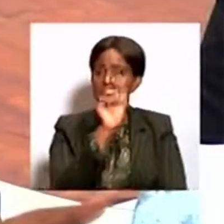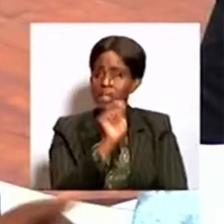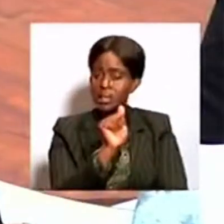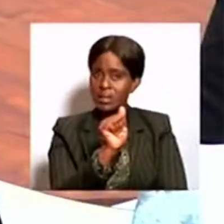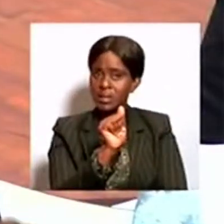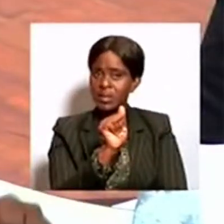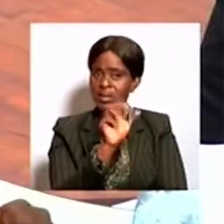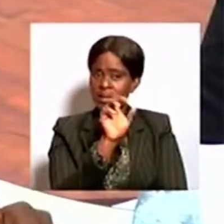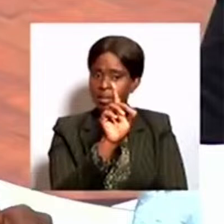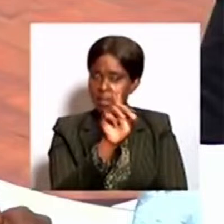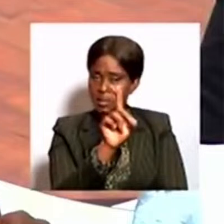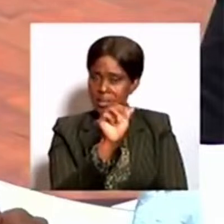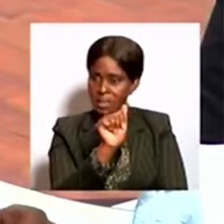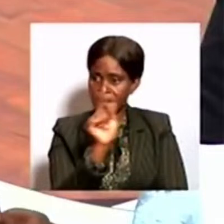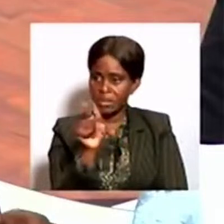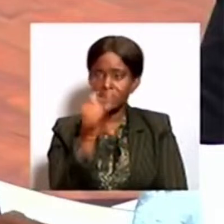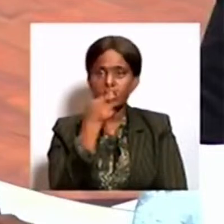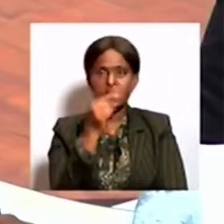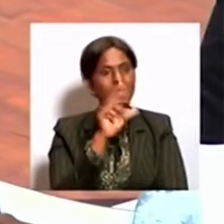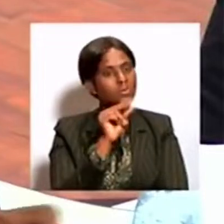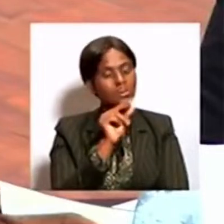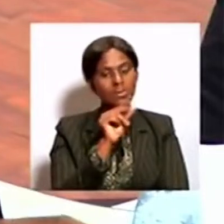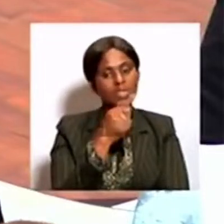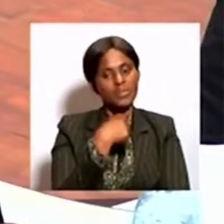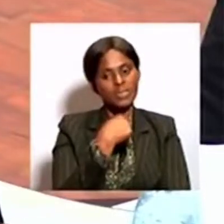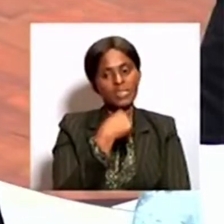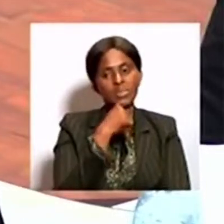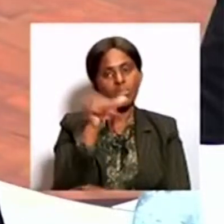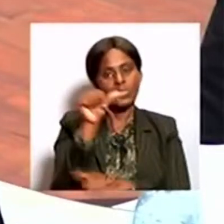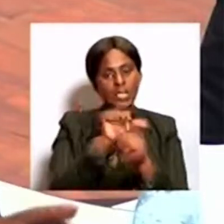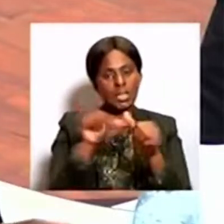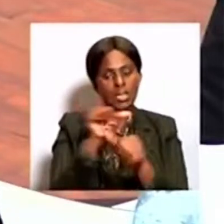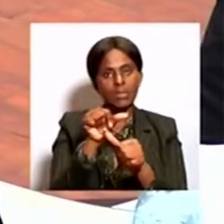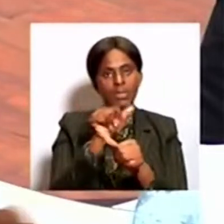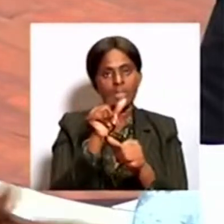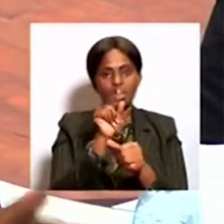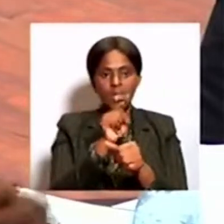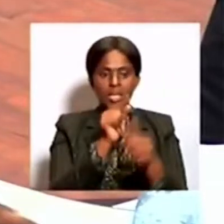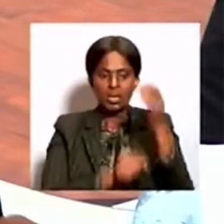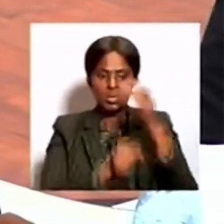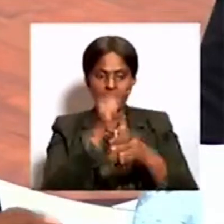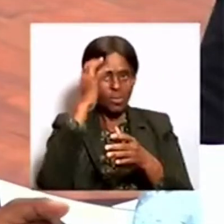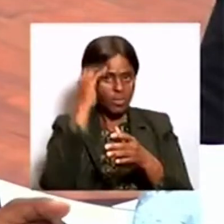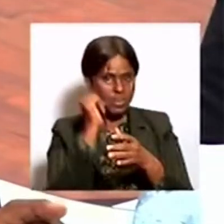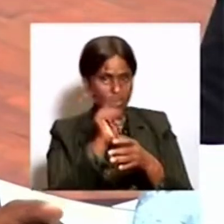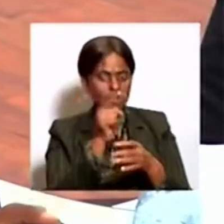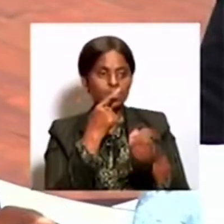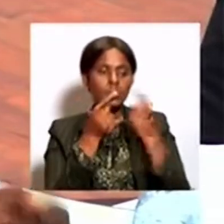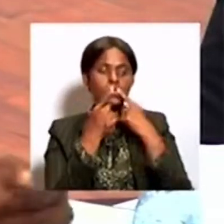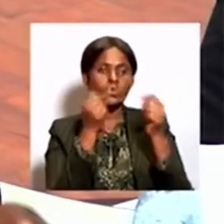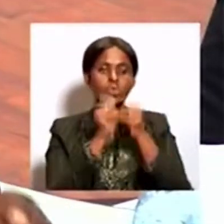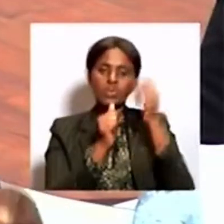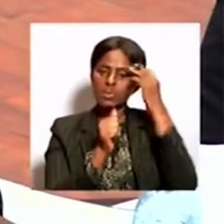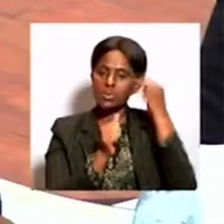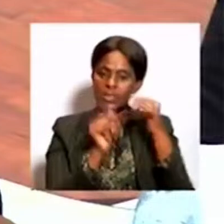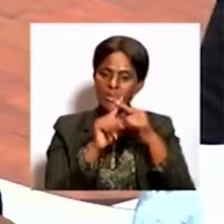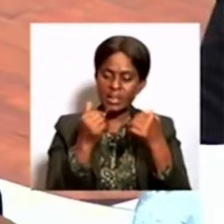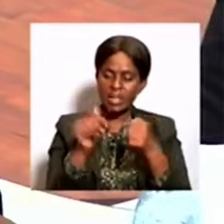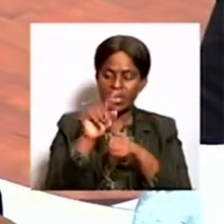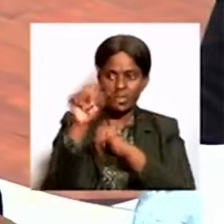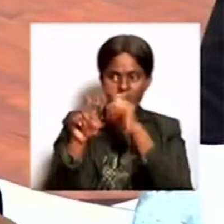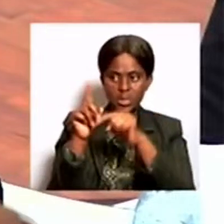the actual DA, he says, no, I was not around. I think the stores officer is the one who interacted with the auditors. But I think it was a question